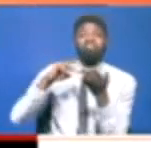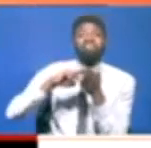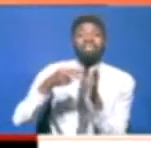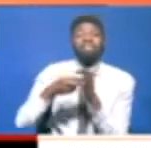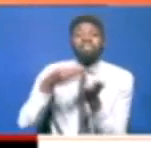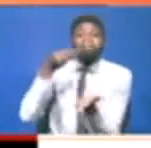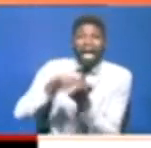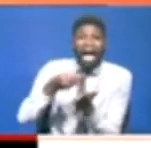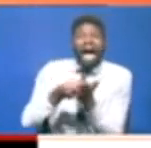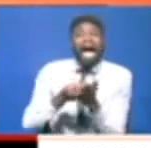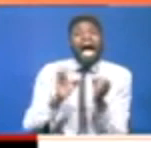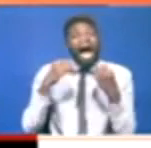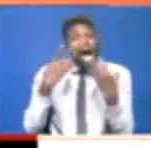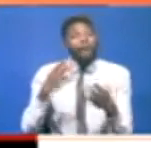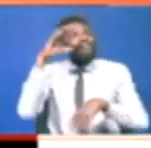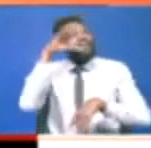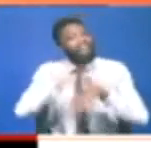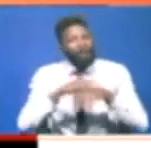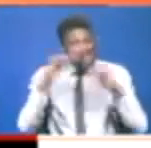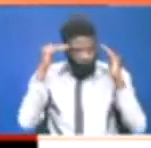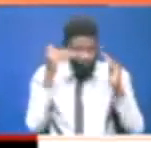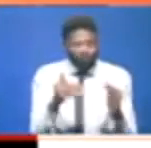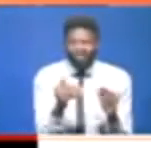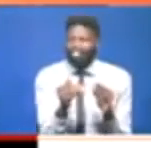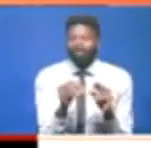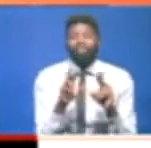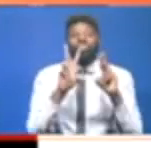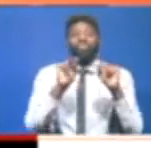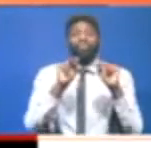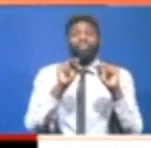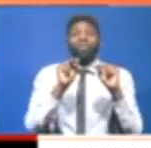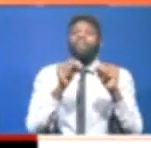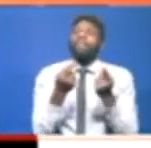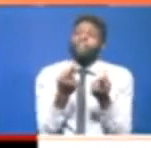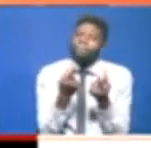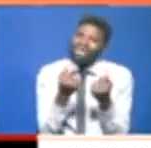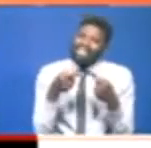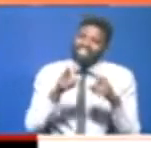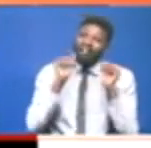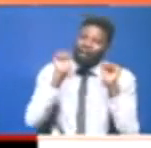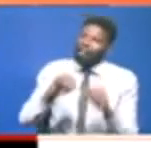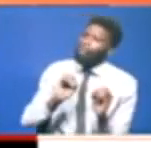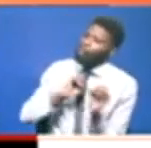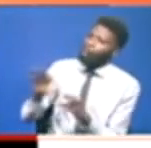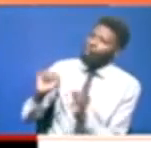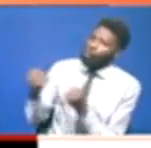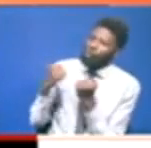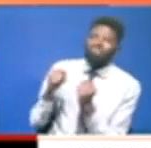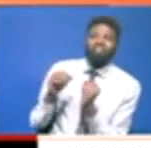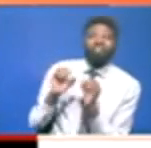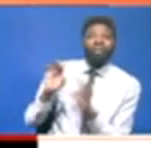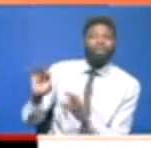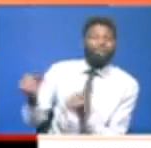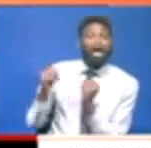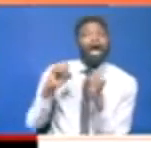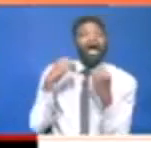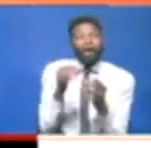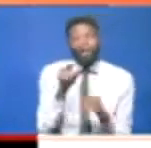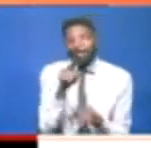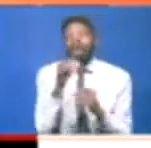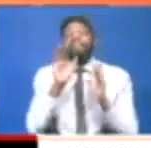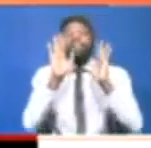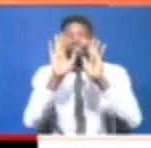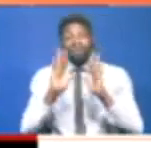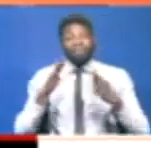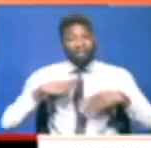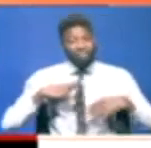earn, but it's about the amount of money that you are able now to save. Because people, sometimes there is this misconception that